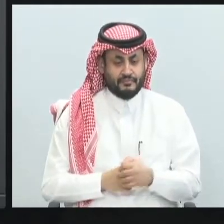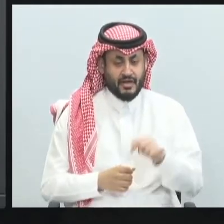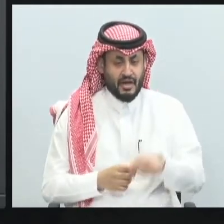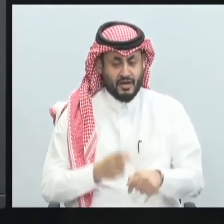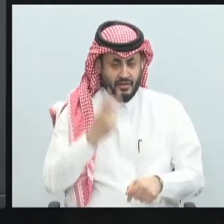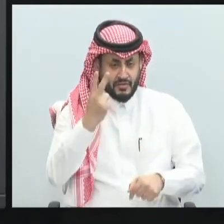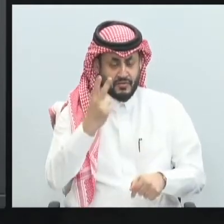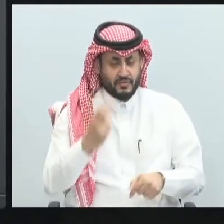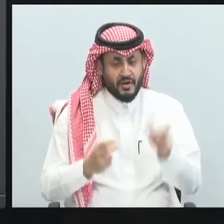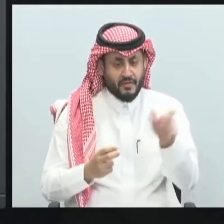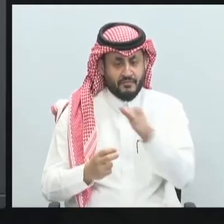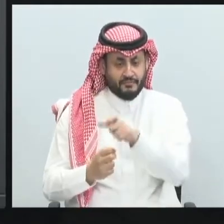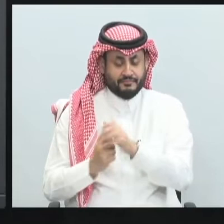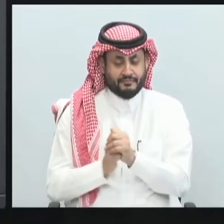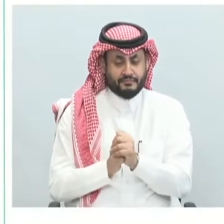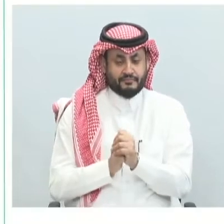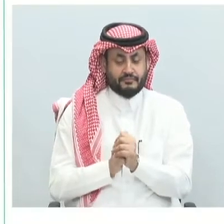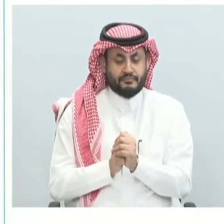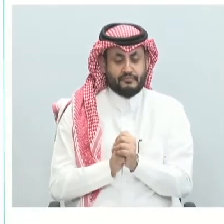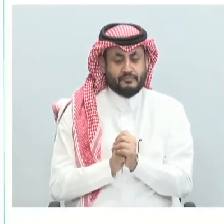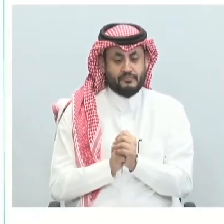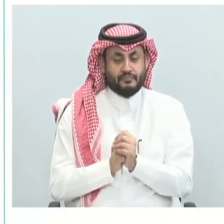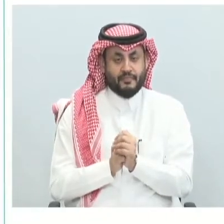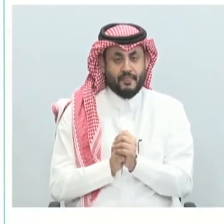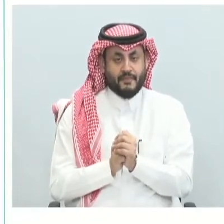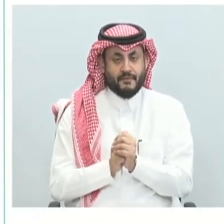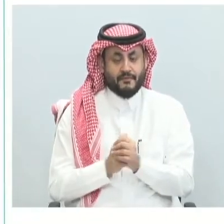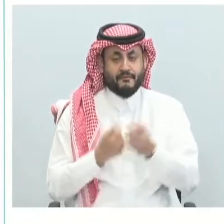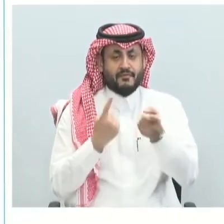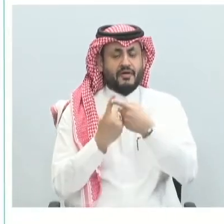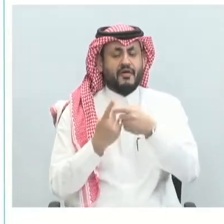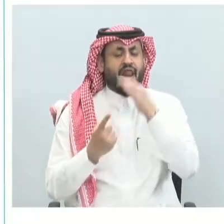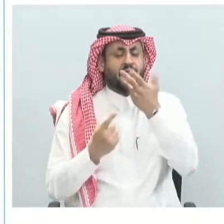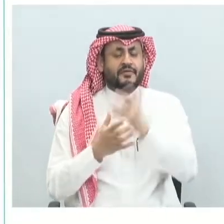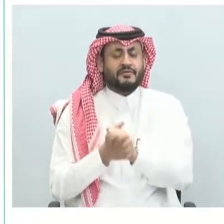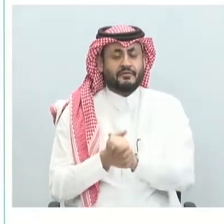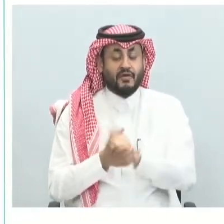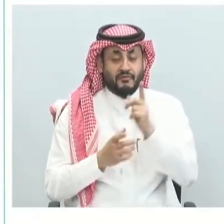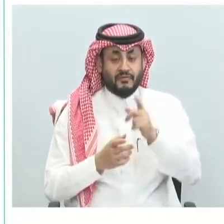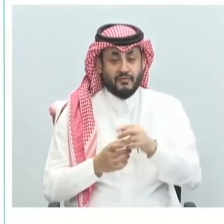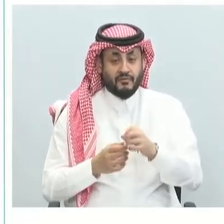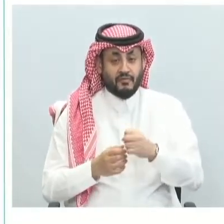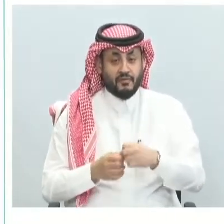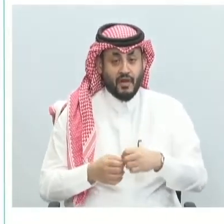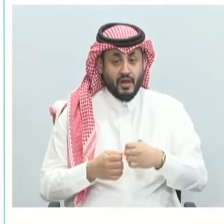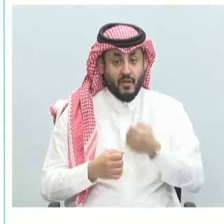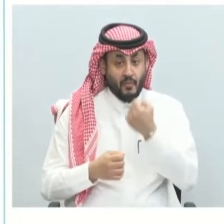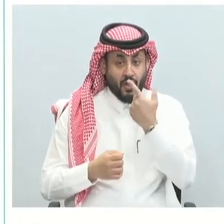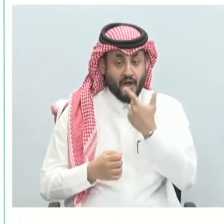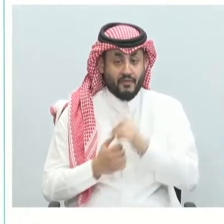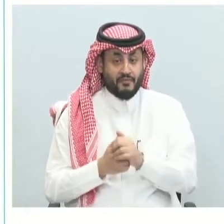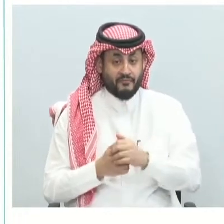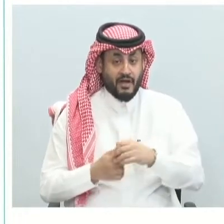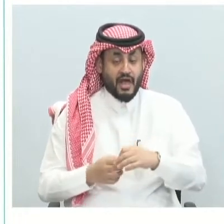now. Two characters. First one here says what? Wow, I like your hat. Where's the hat? This is the